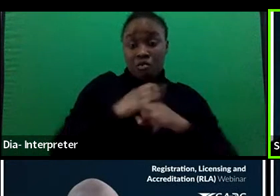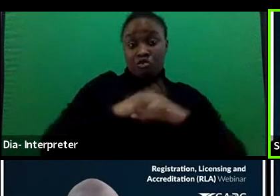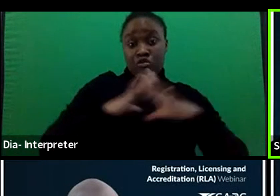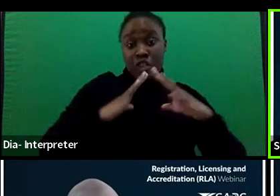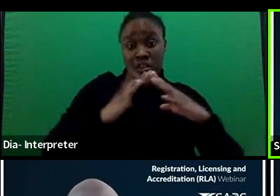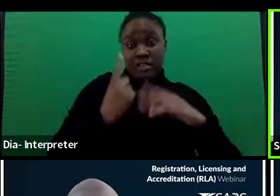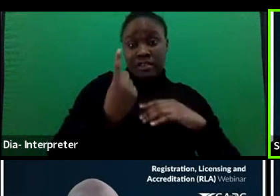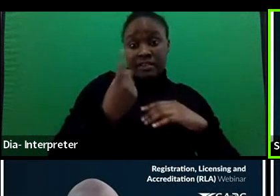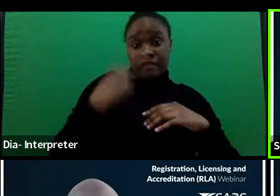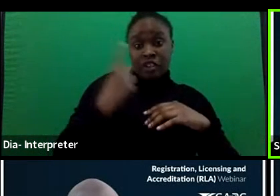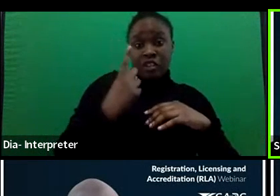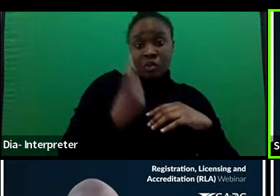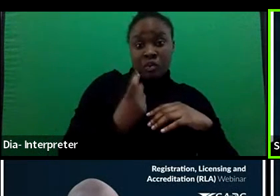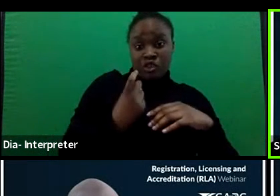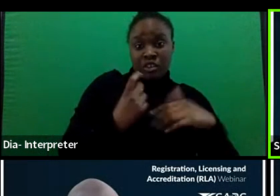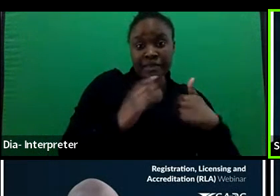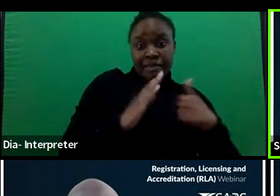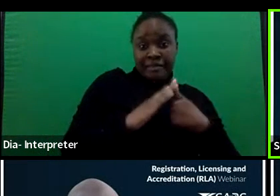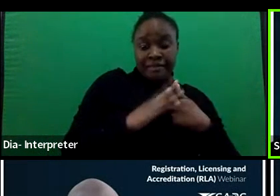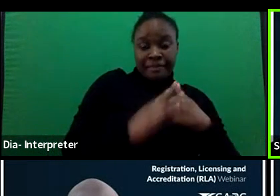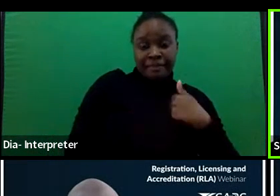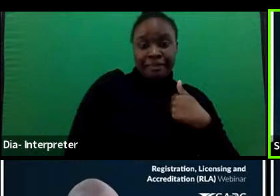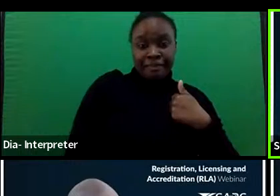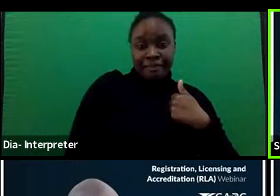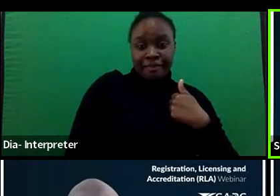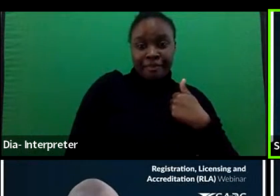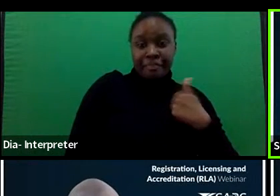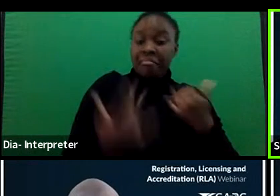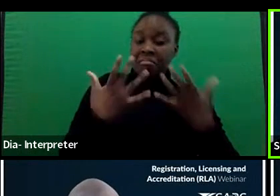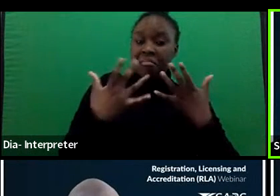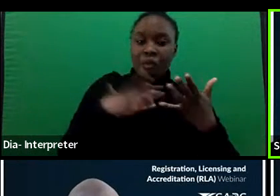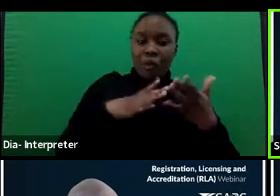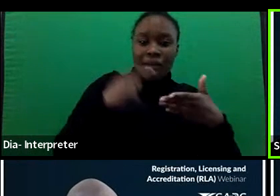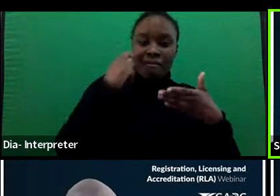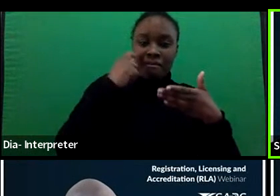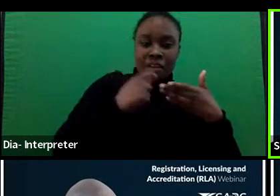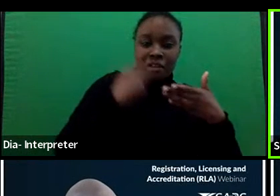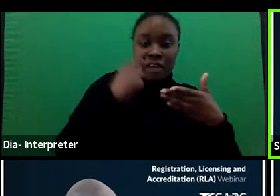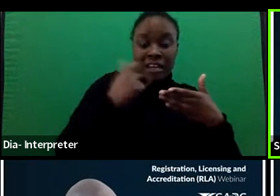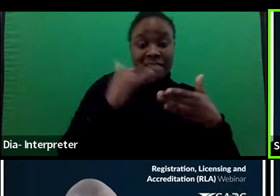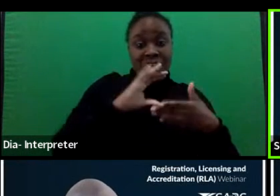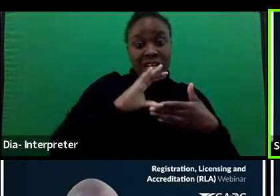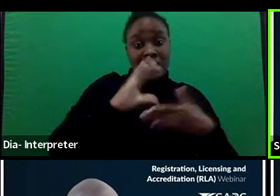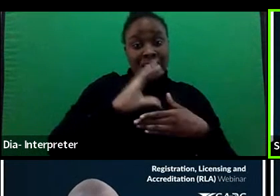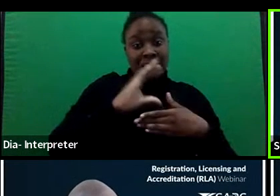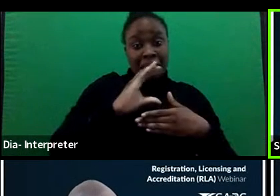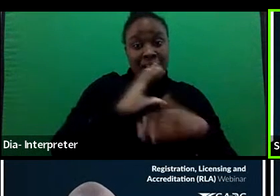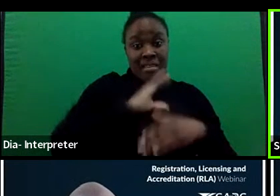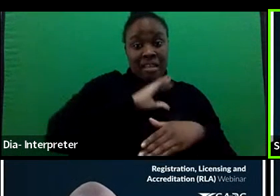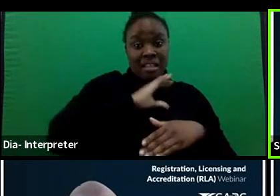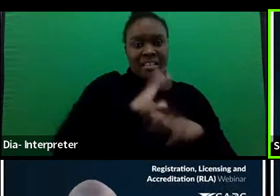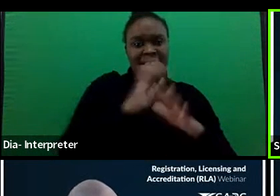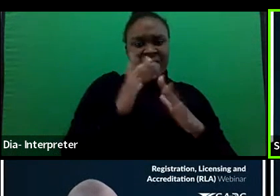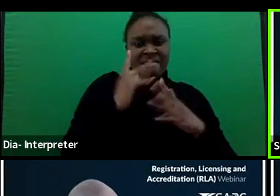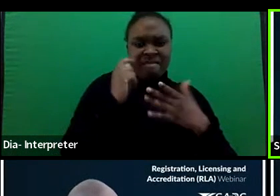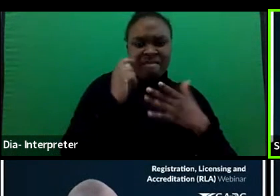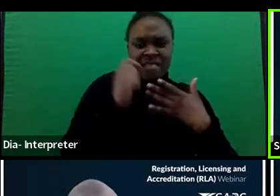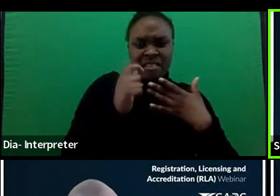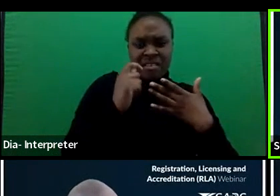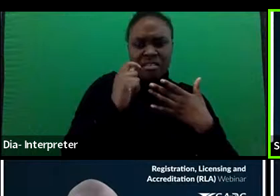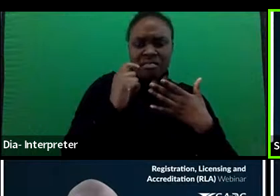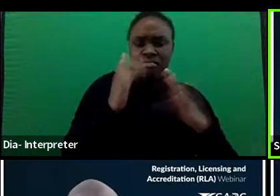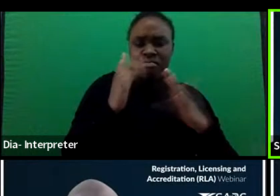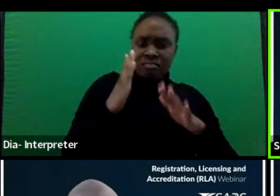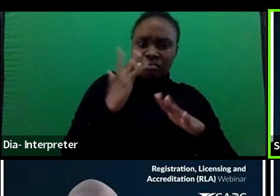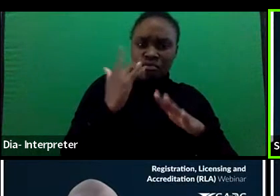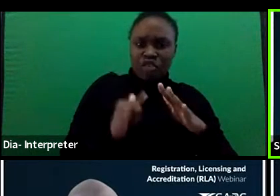question, Chair. The first question for one to verify if it's a customs client, they can do that because we're going